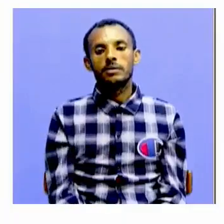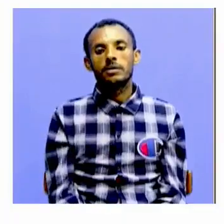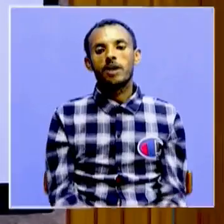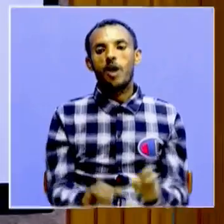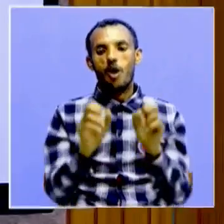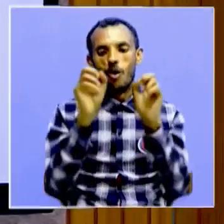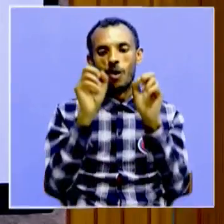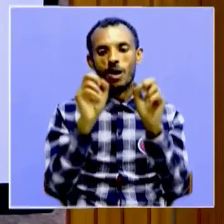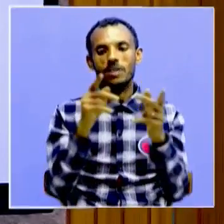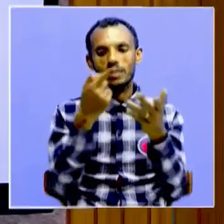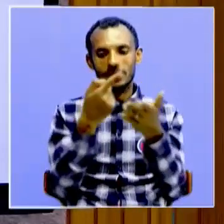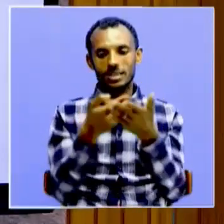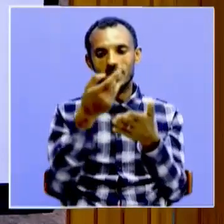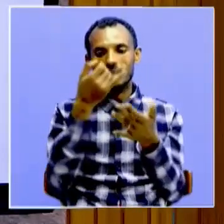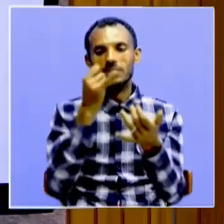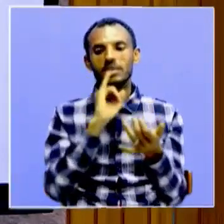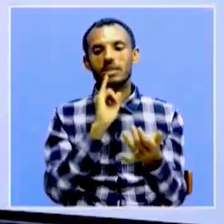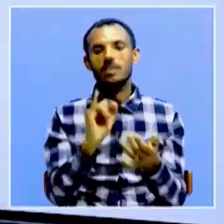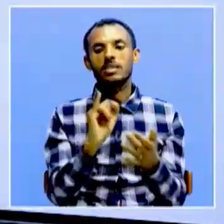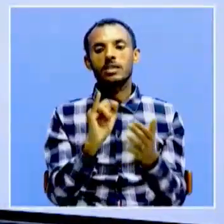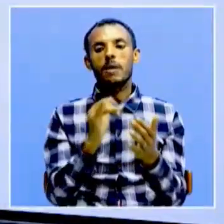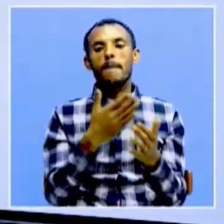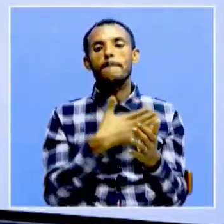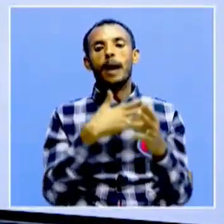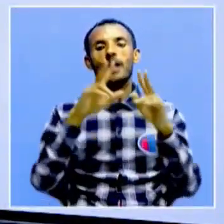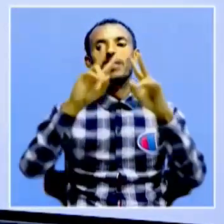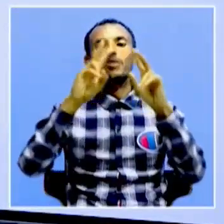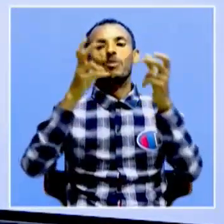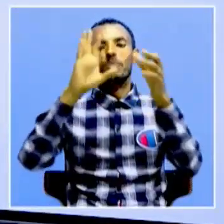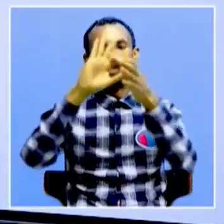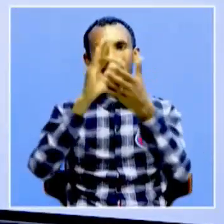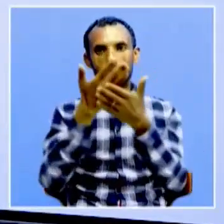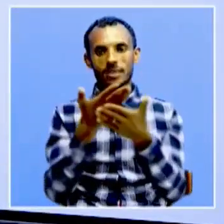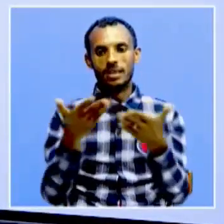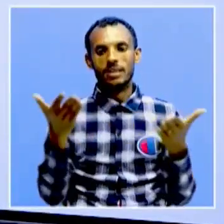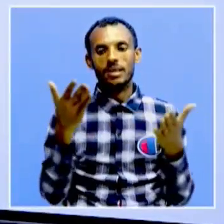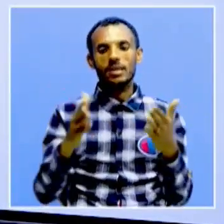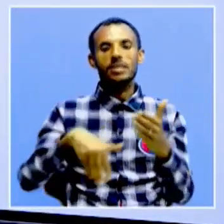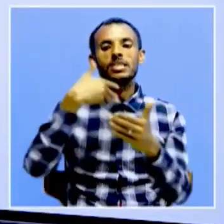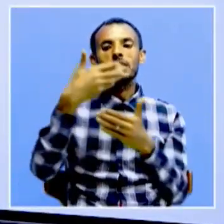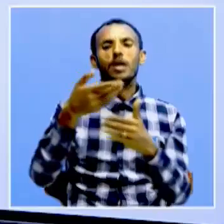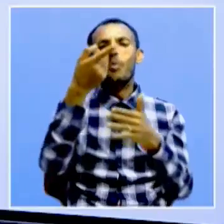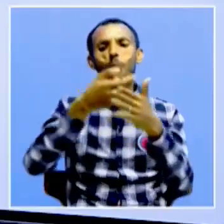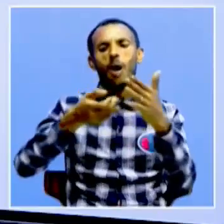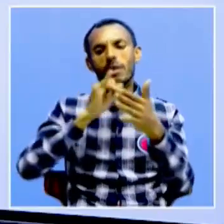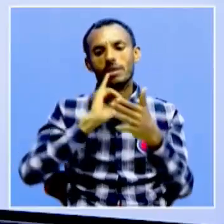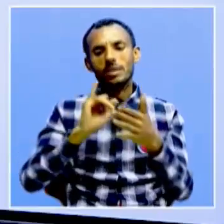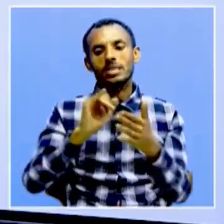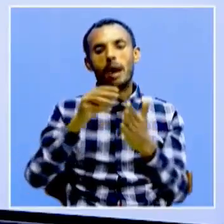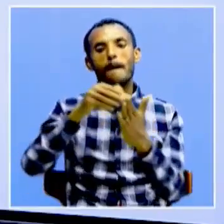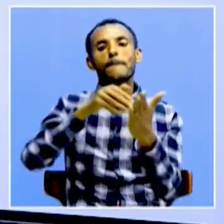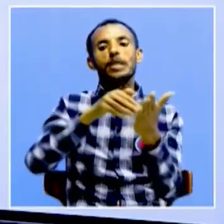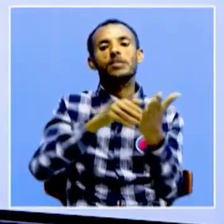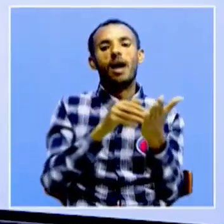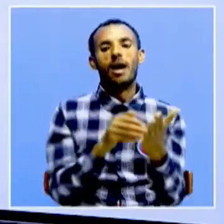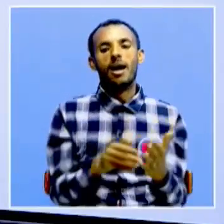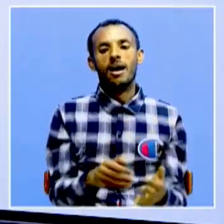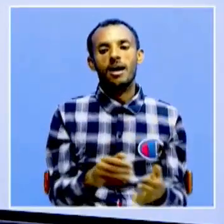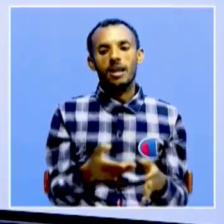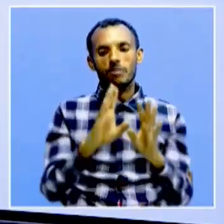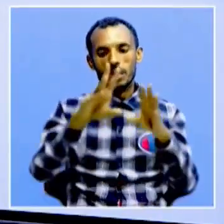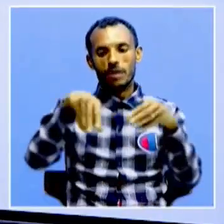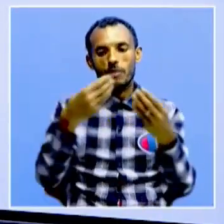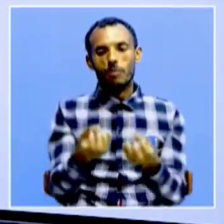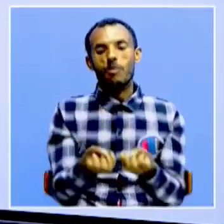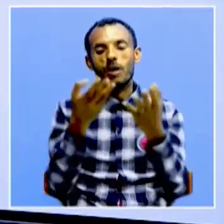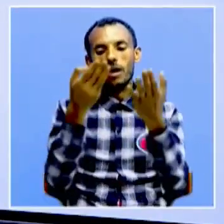Okay, this is now my topic sentence, okay? Then, what is pizza? Let me give you more information about it. It